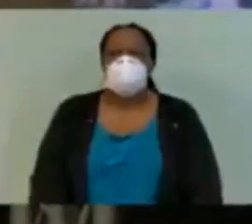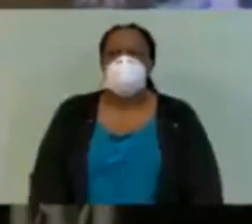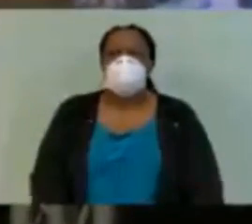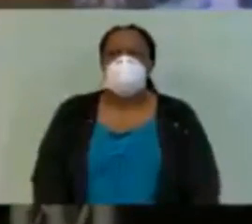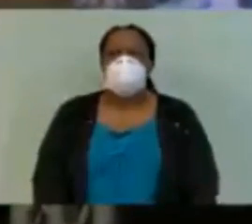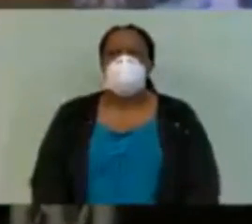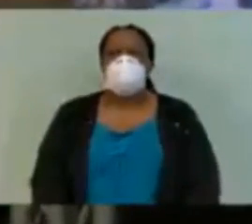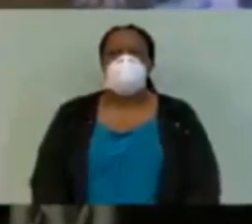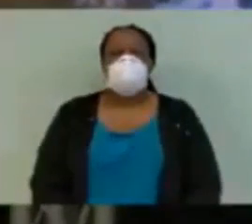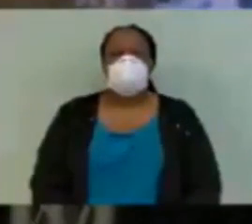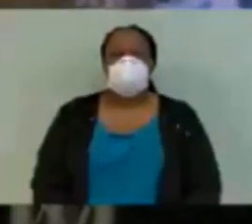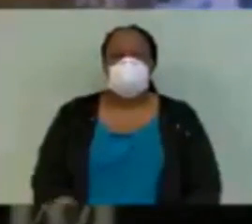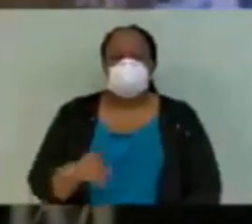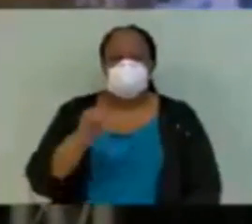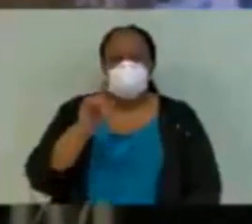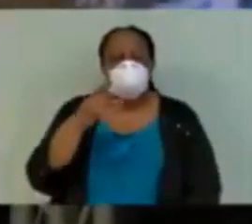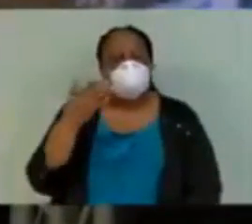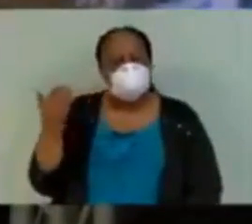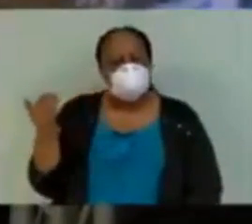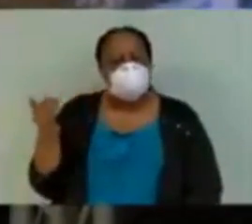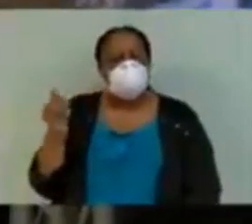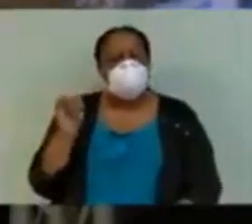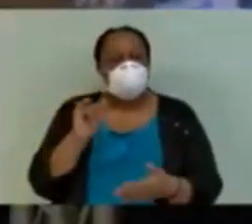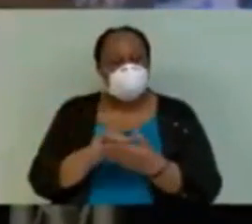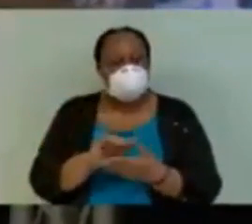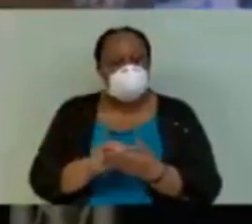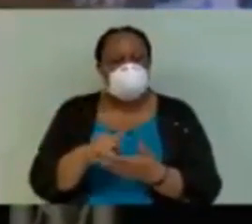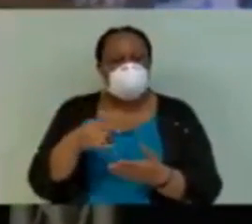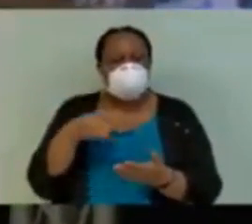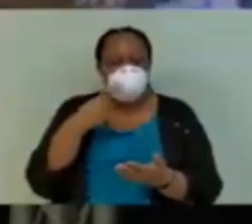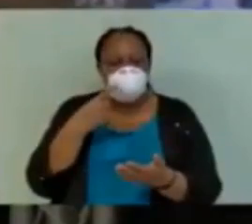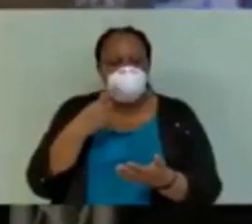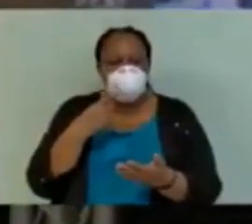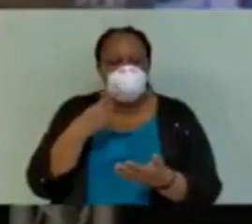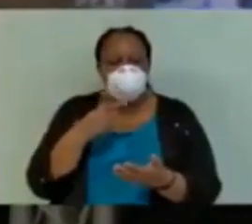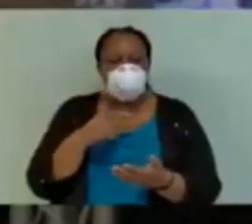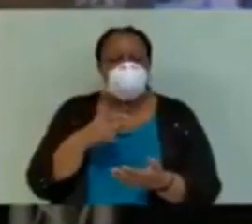Okay, Dr. Wilkinson.